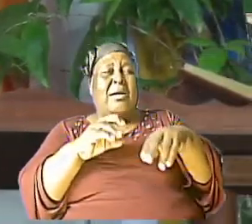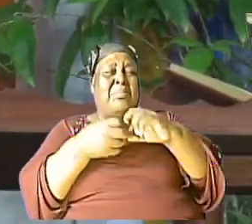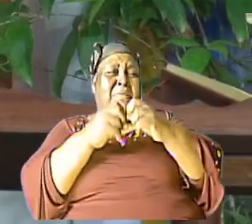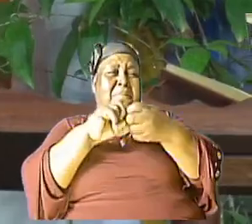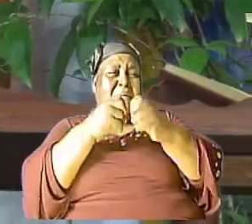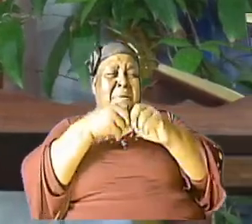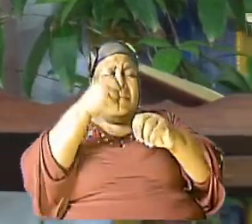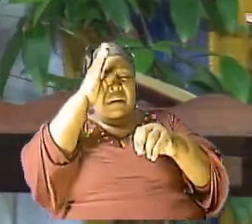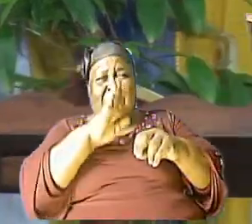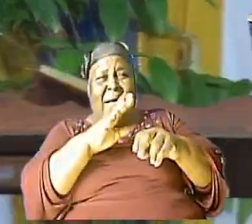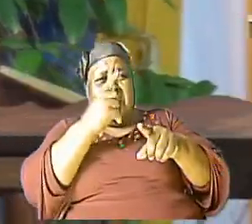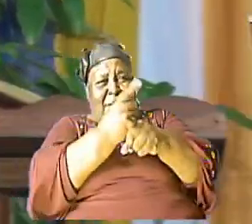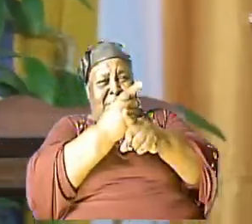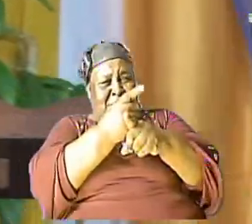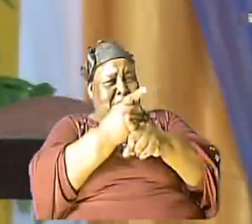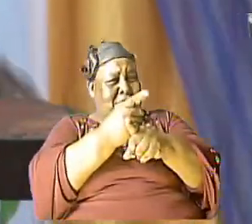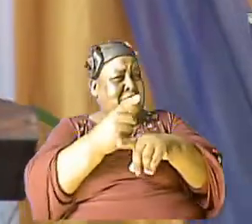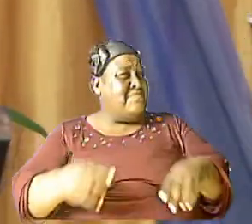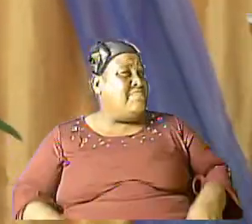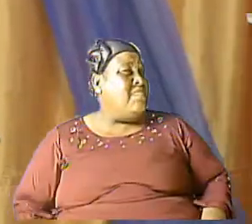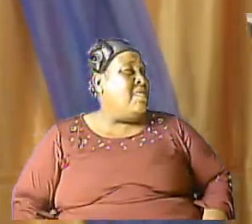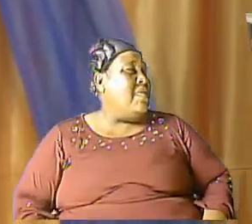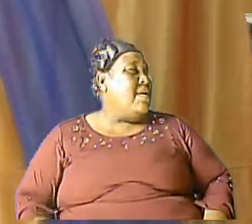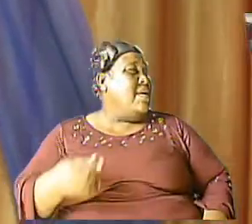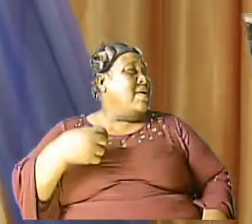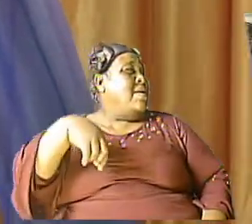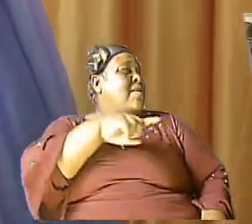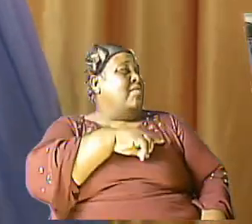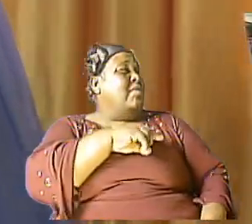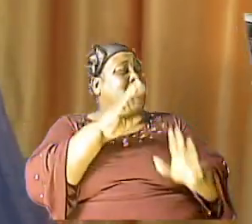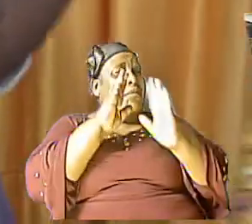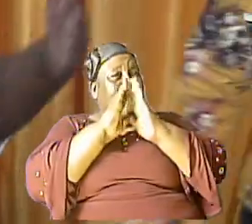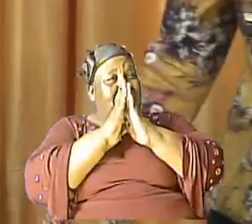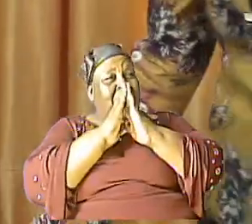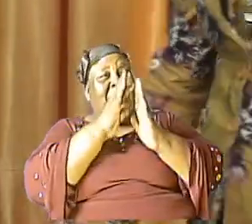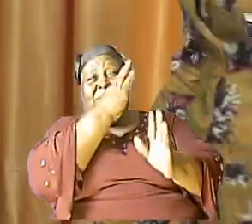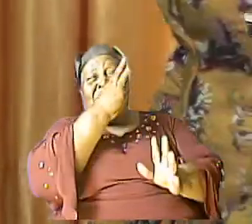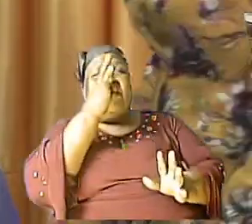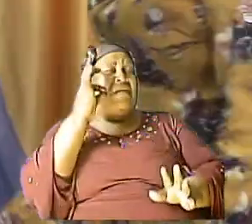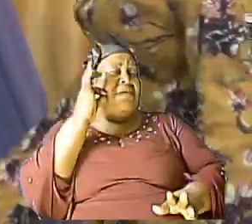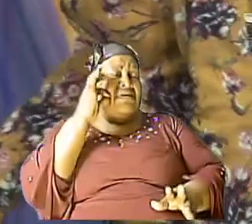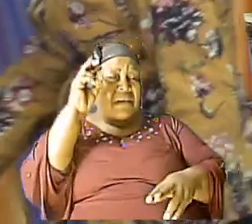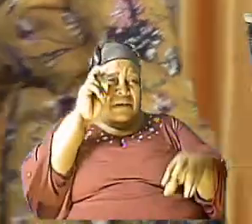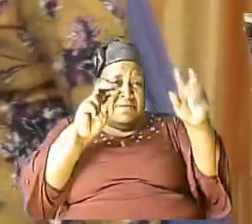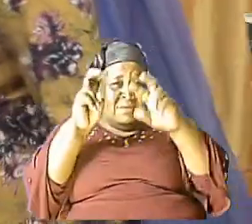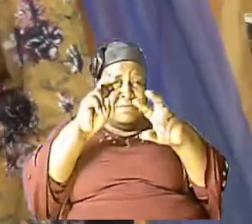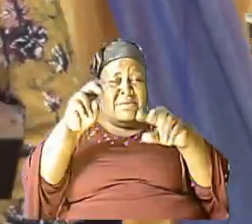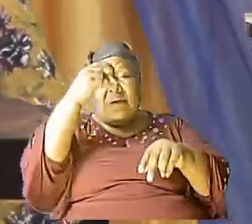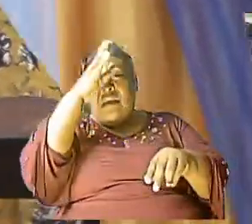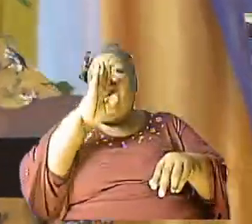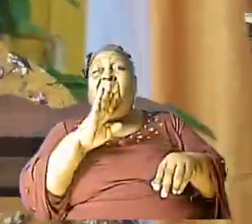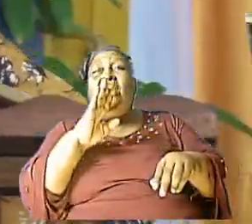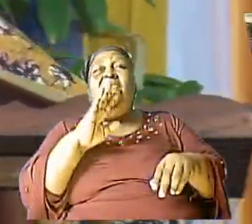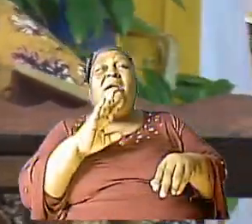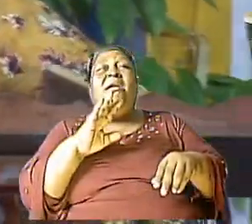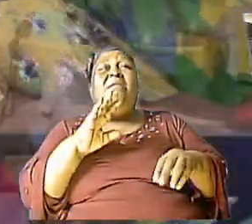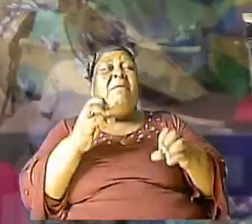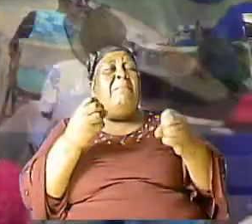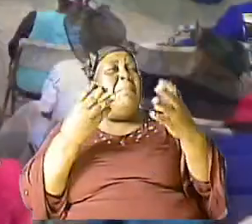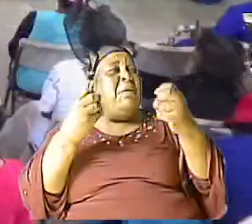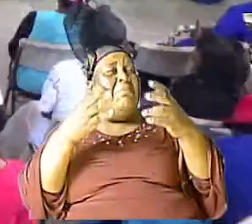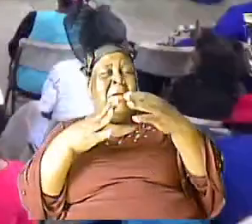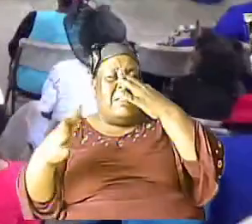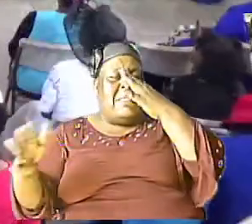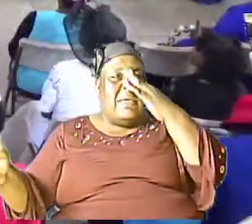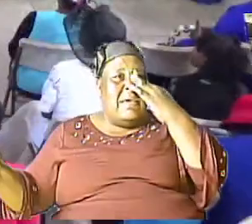God will answer. And we have been praying and been fasting and been seeking God for several things. And